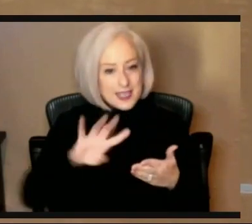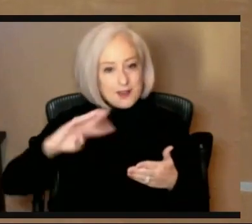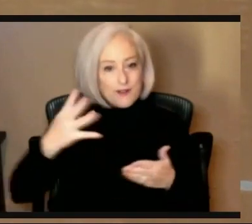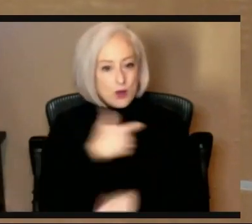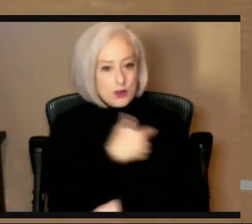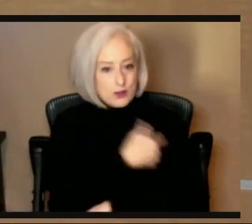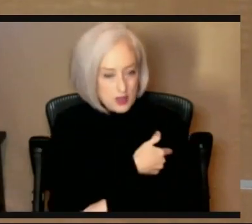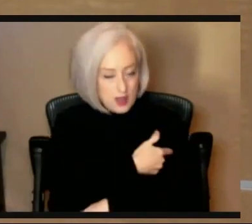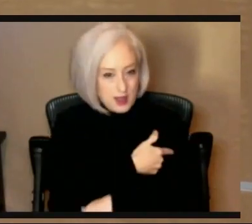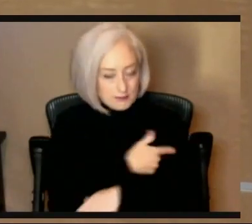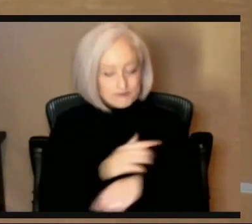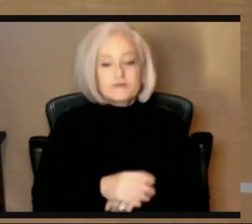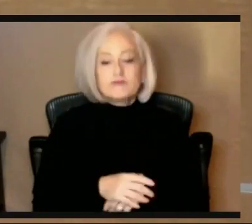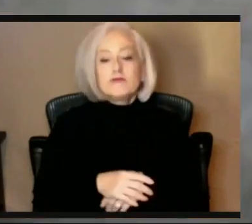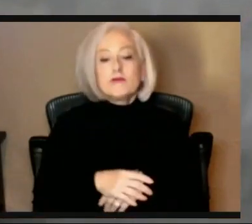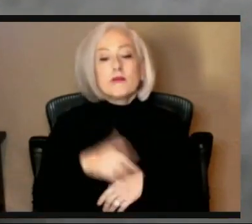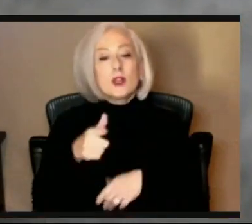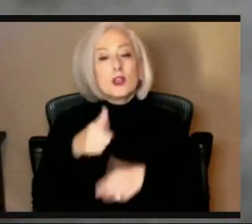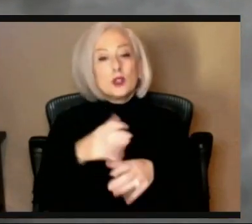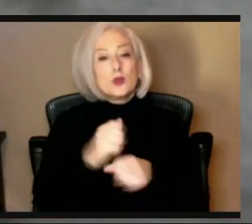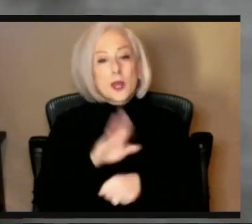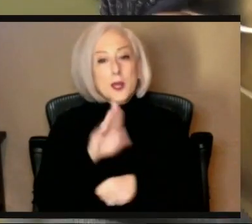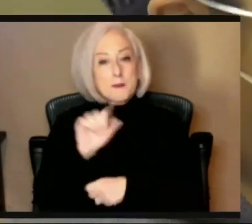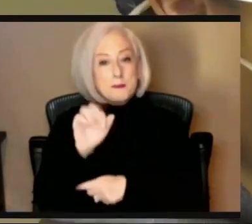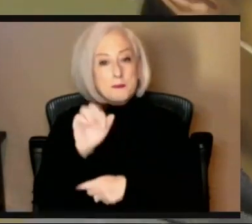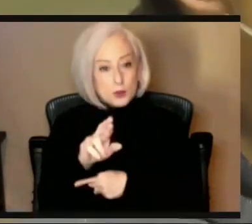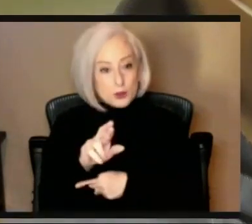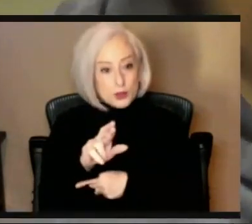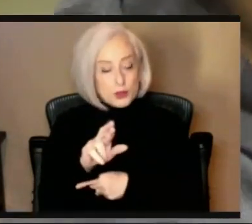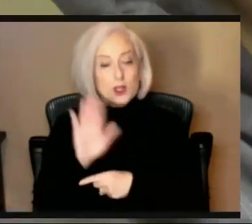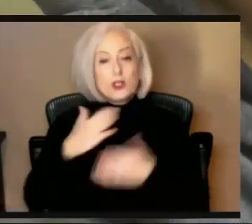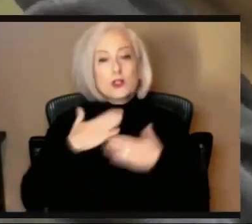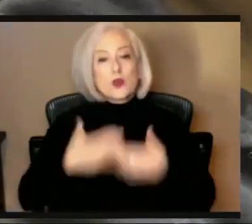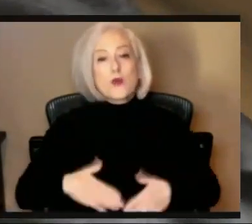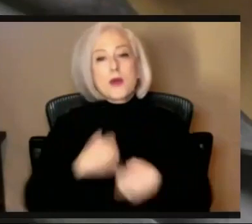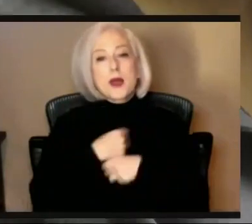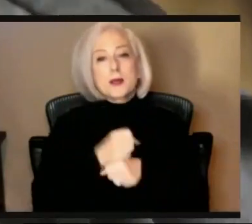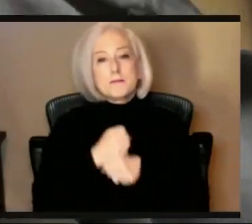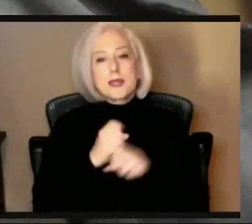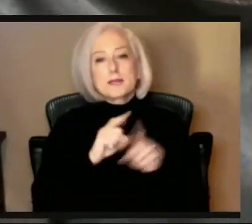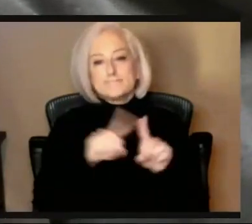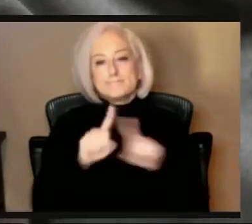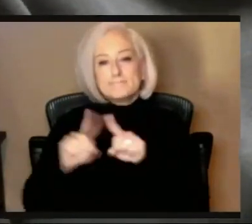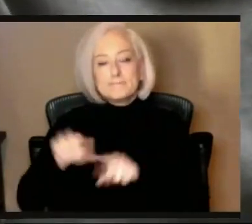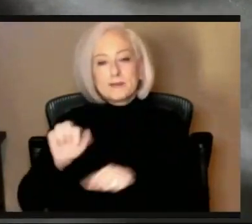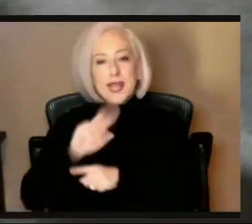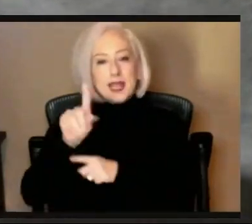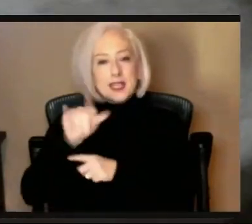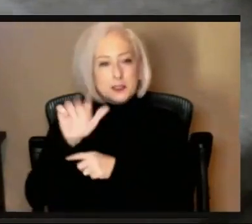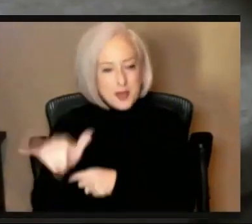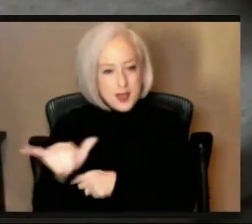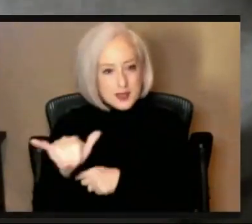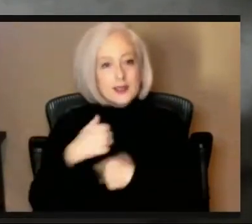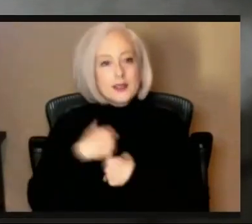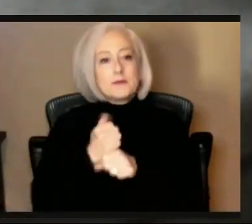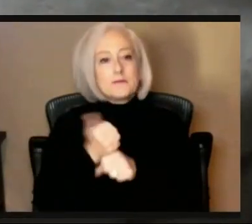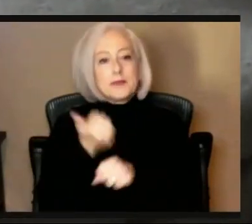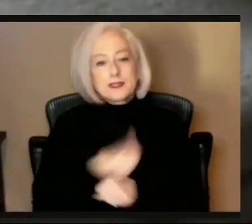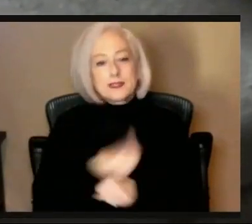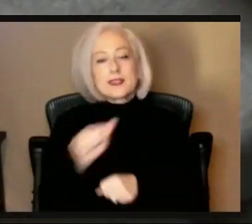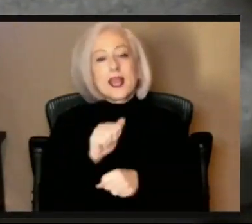that booster shot, it prompts the body to make a variety of antibodies, making it difficult for any variant of COVID to escape. Although people